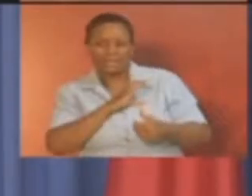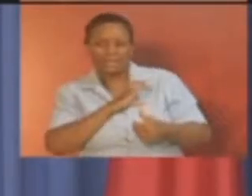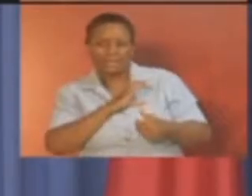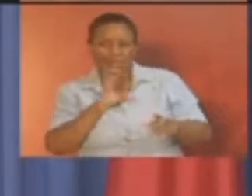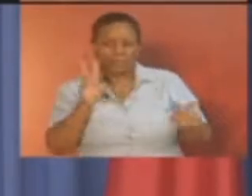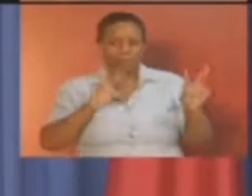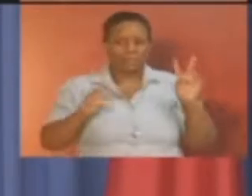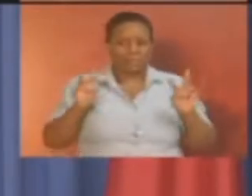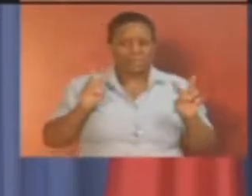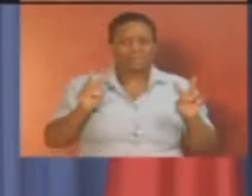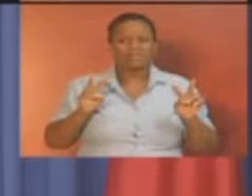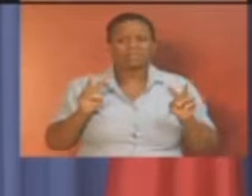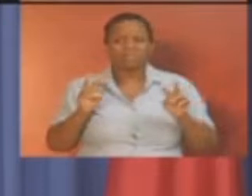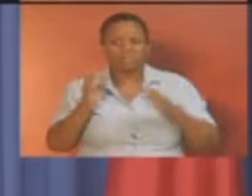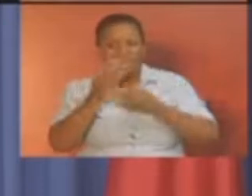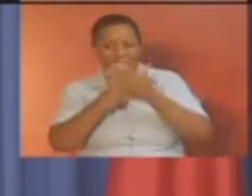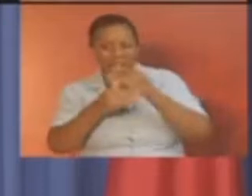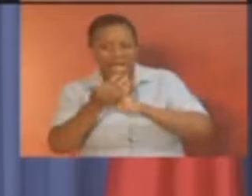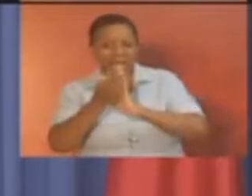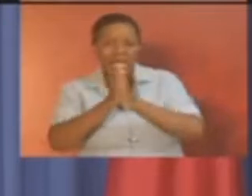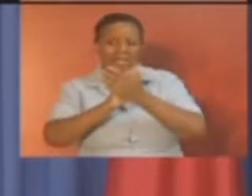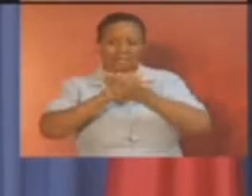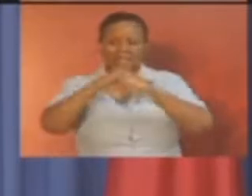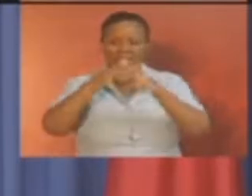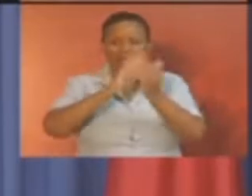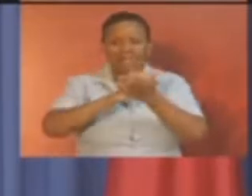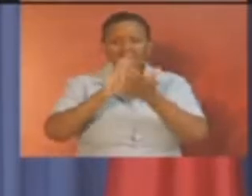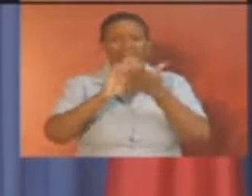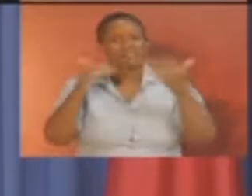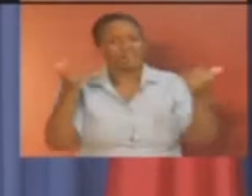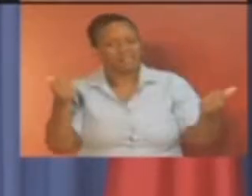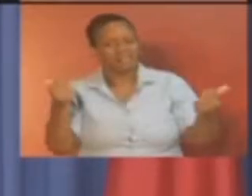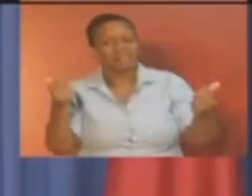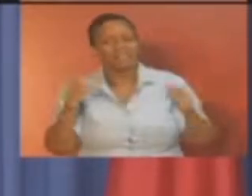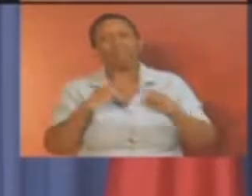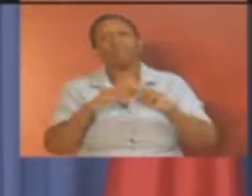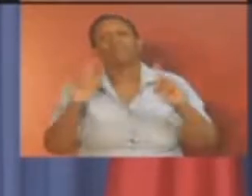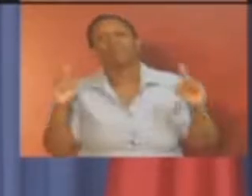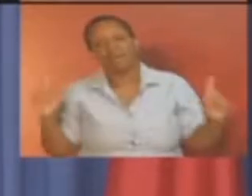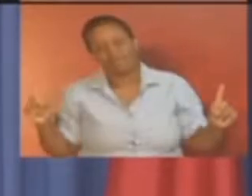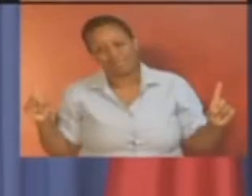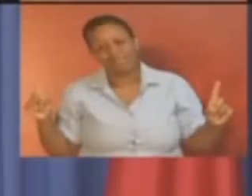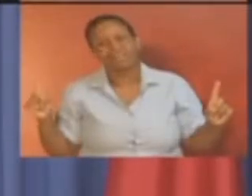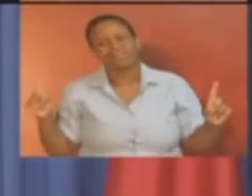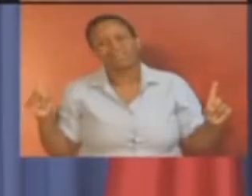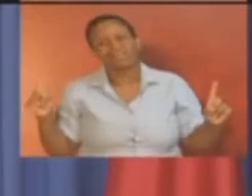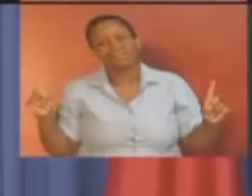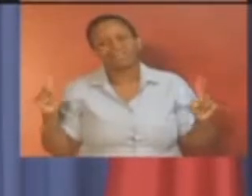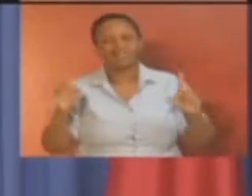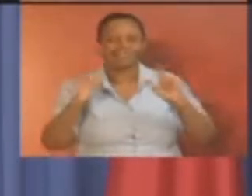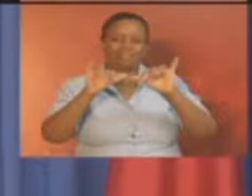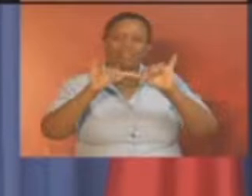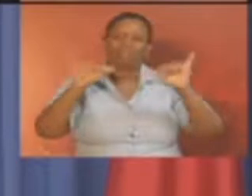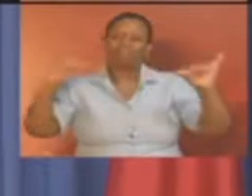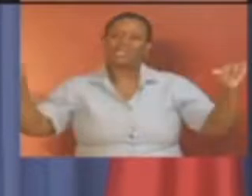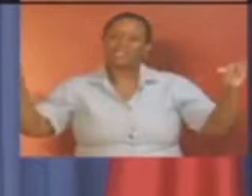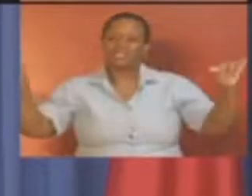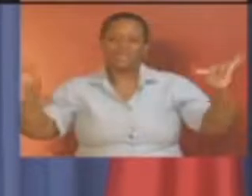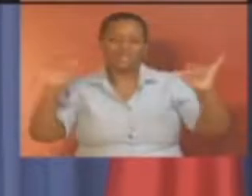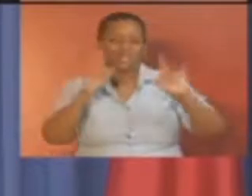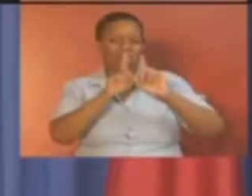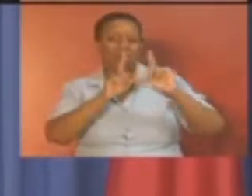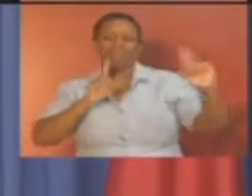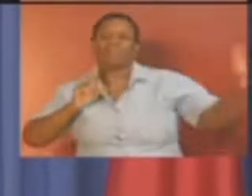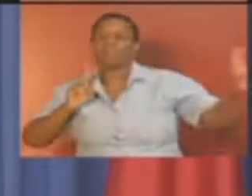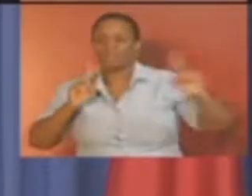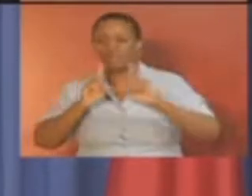and sanitizing at every facility. But we need to watch our distance. Let us stop the commingling,